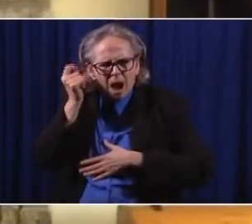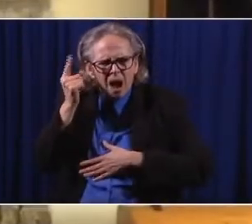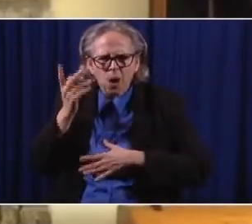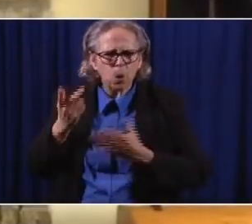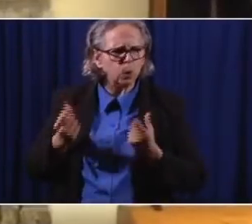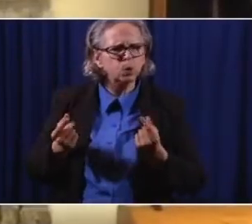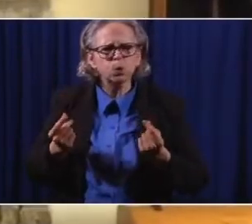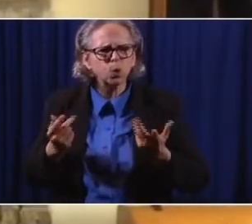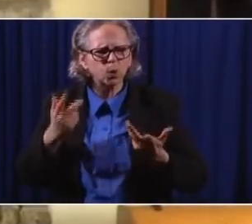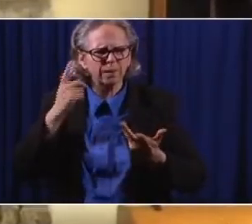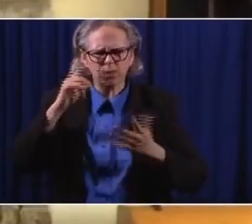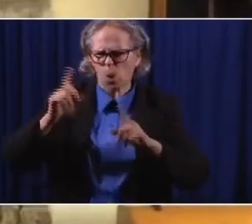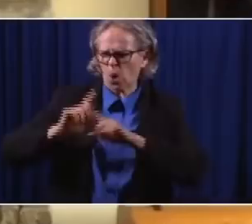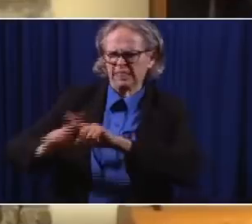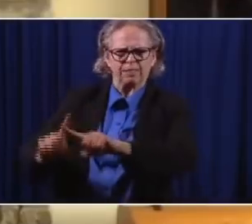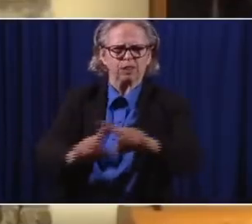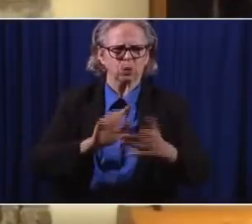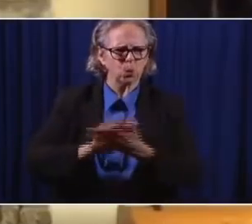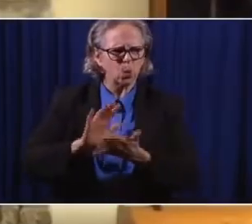school's consent and